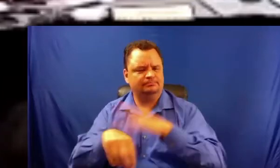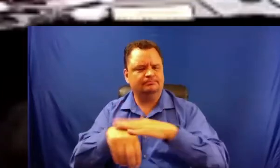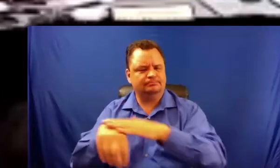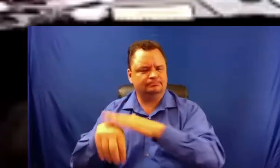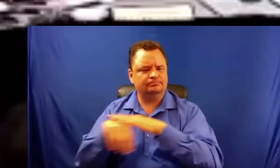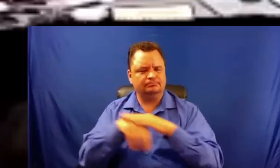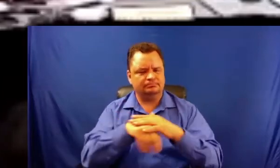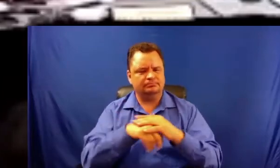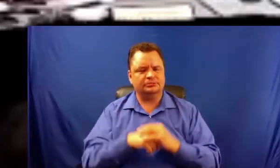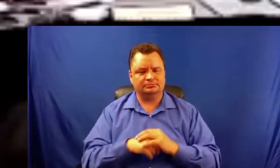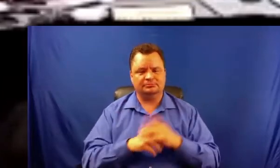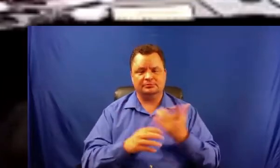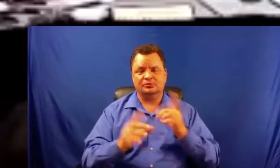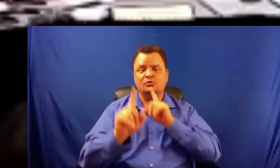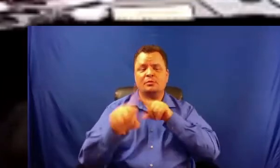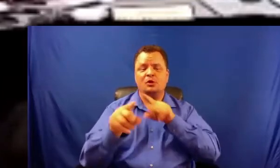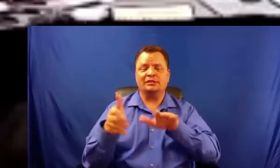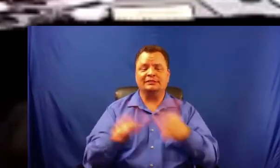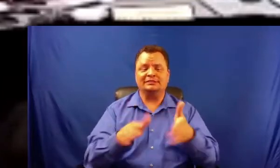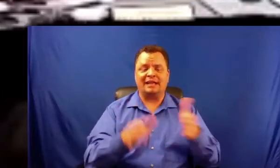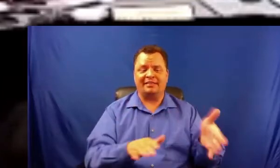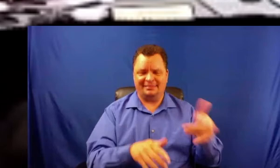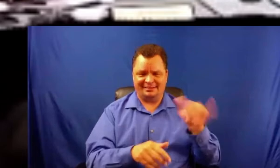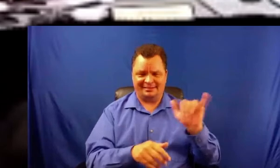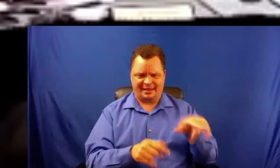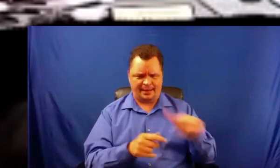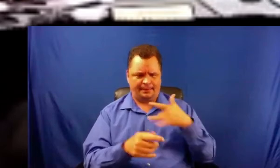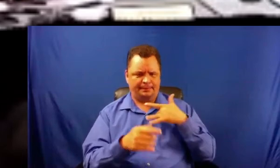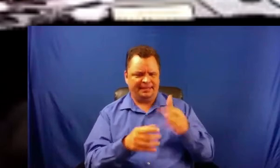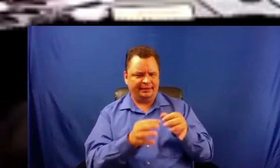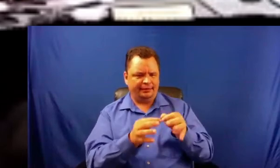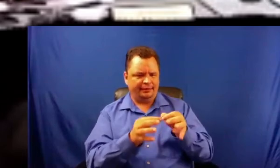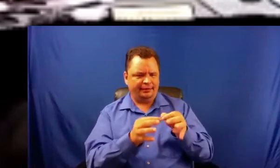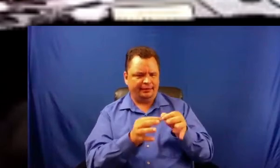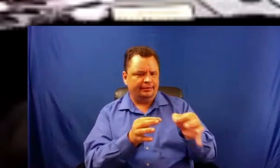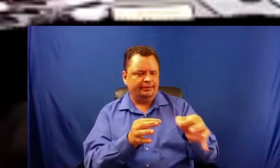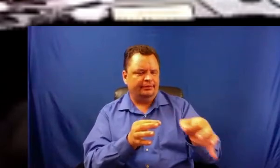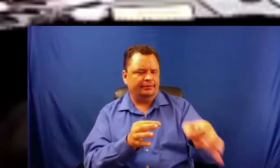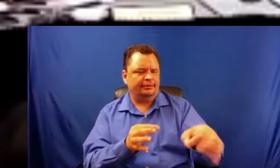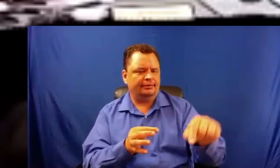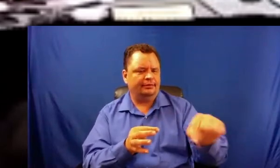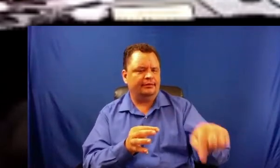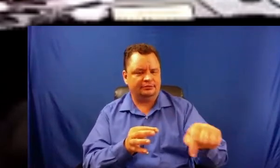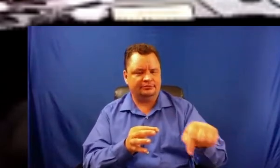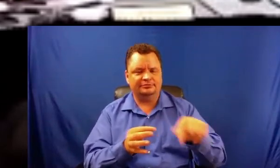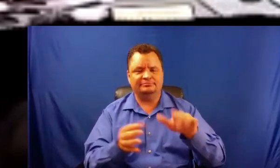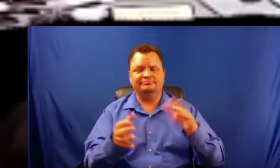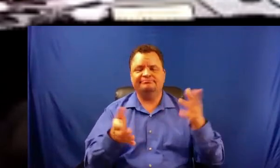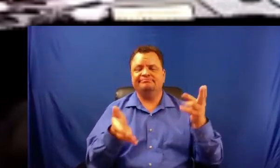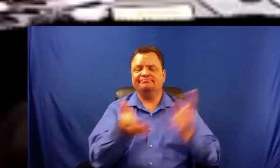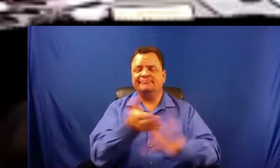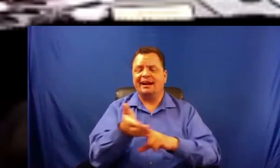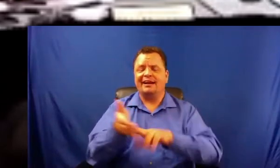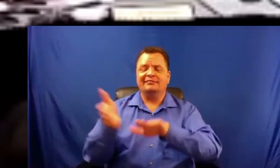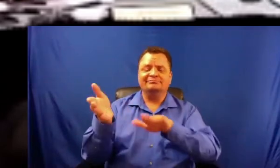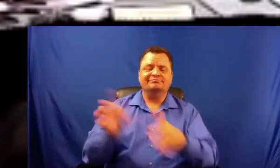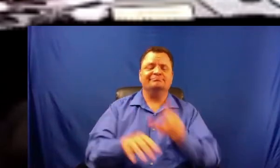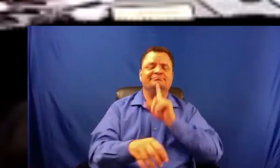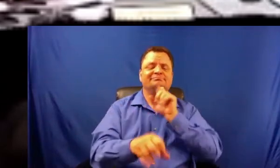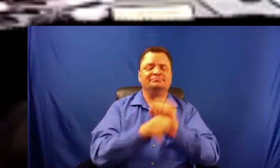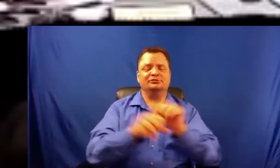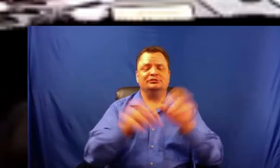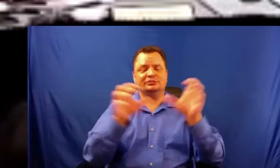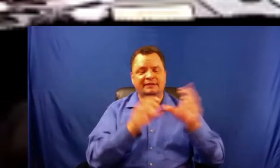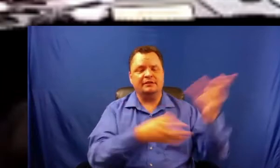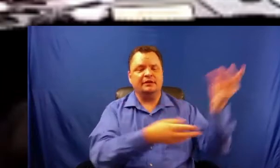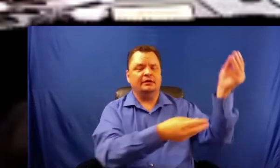lags because the death certificate is signed at the hospital, then it arrives at the coroner's. I mean, there is a process to that. So there